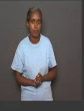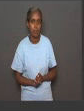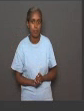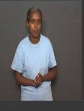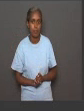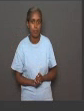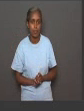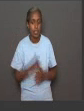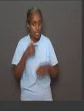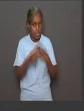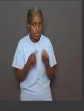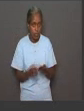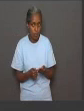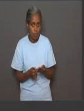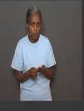2484.